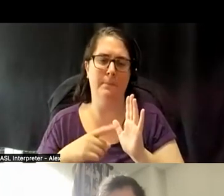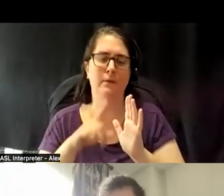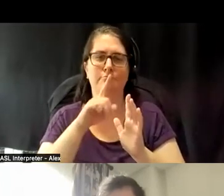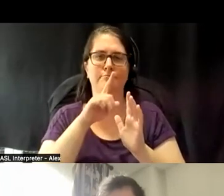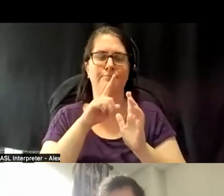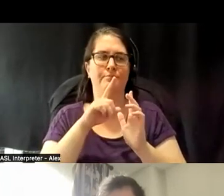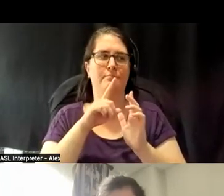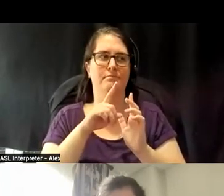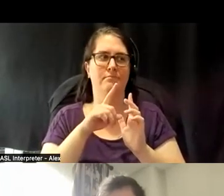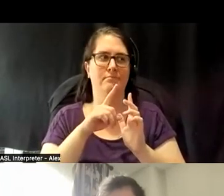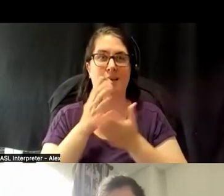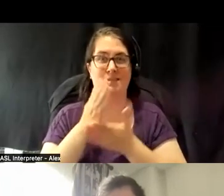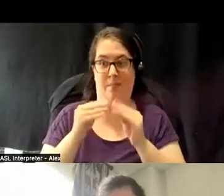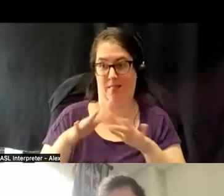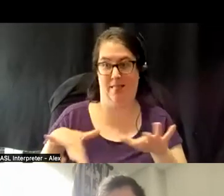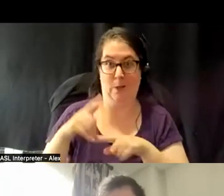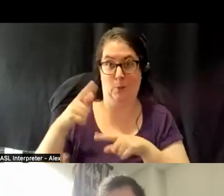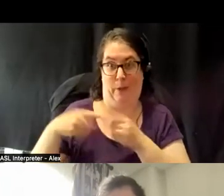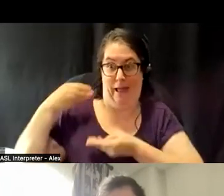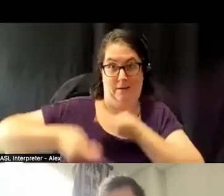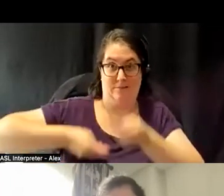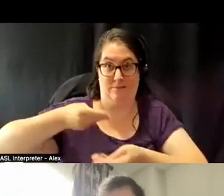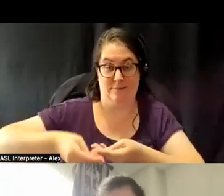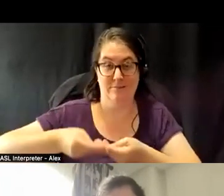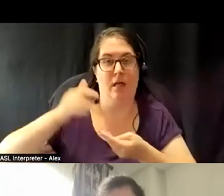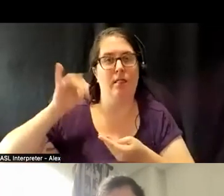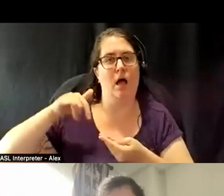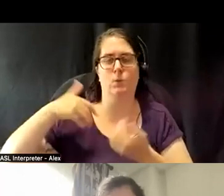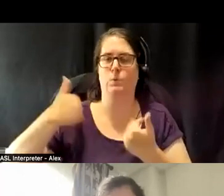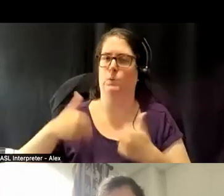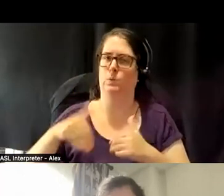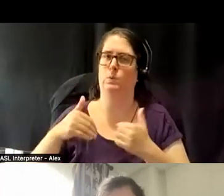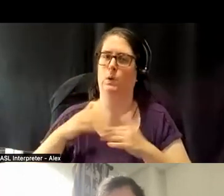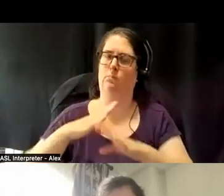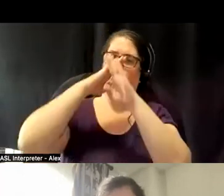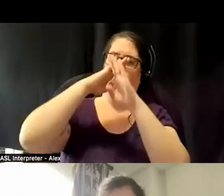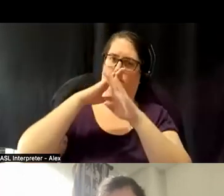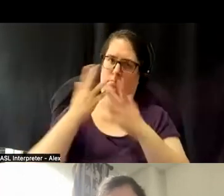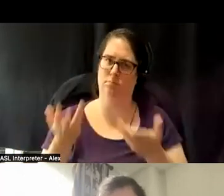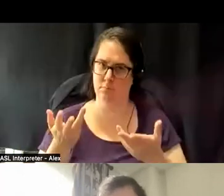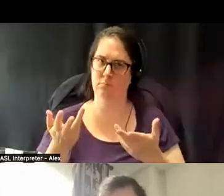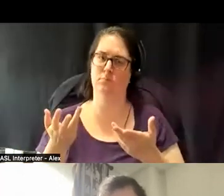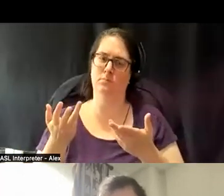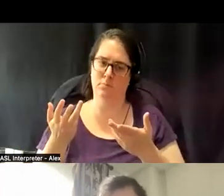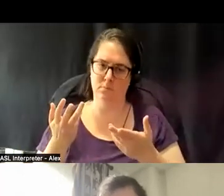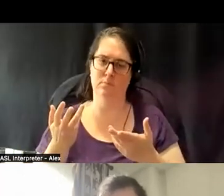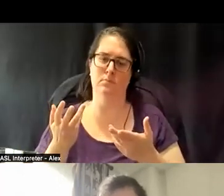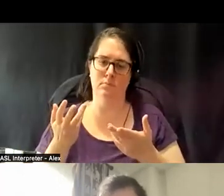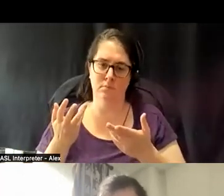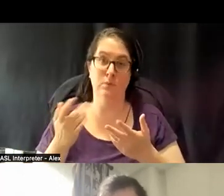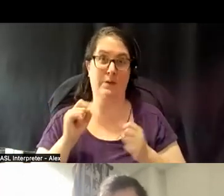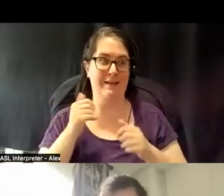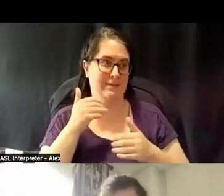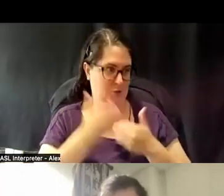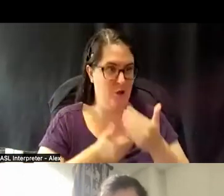having access to land that you can pass down as a legacy, I feel like that's a huge hindrance. Right? That's one thing to get things going. But when you're